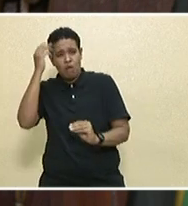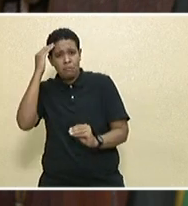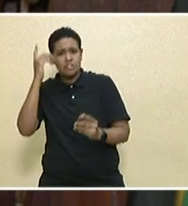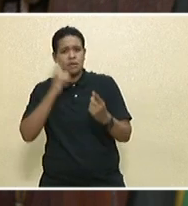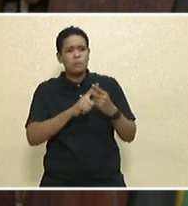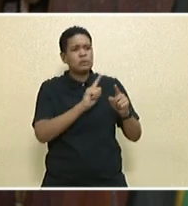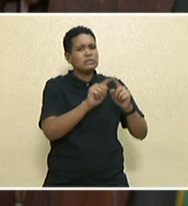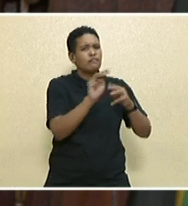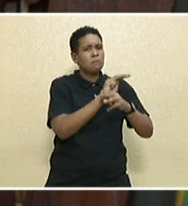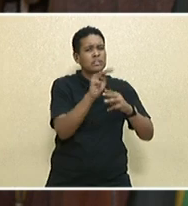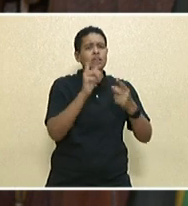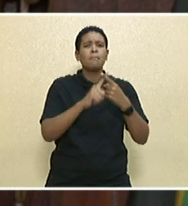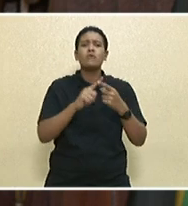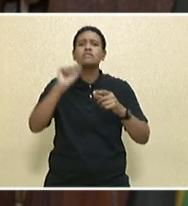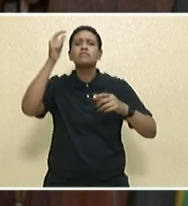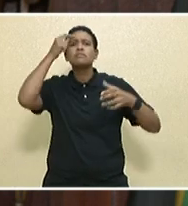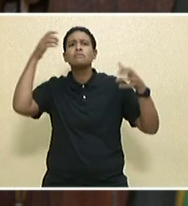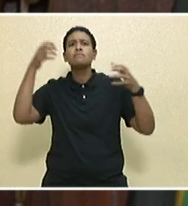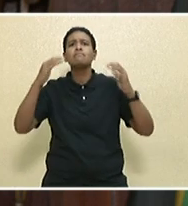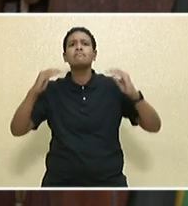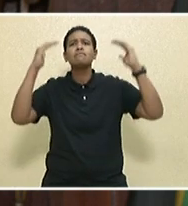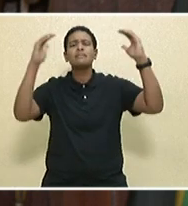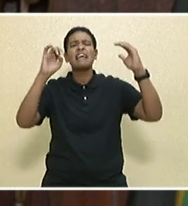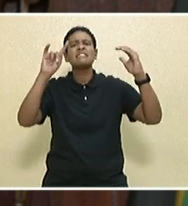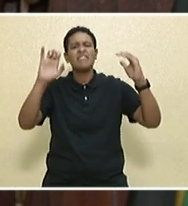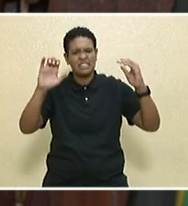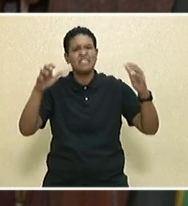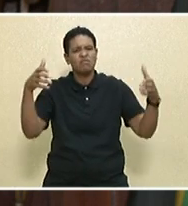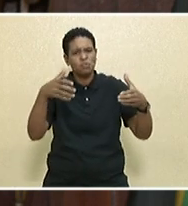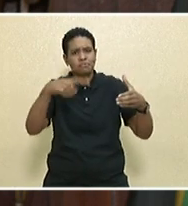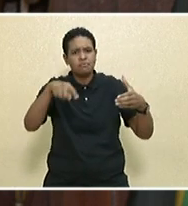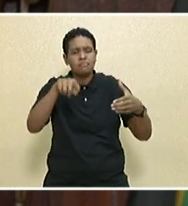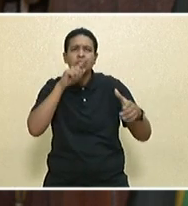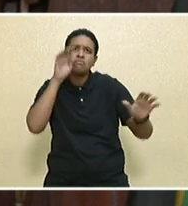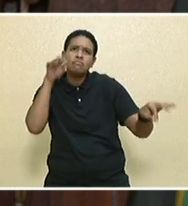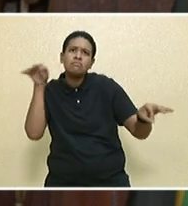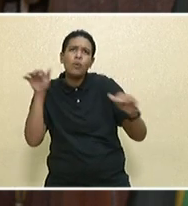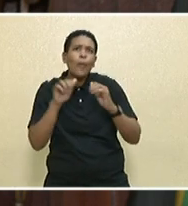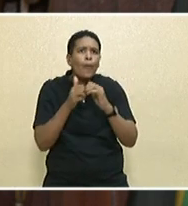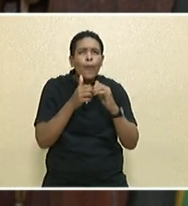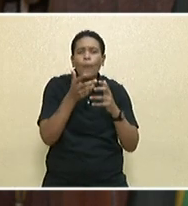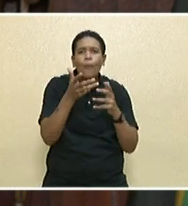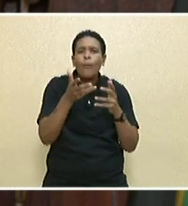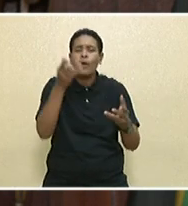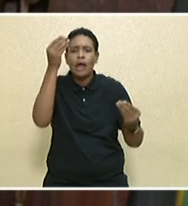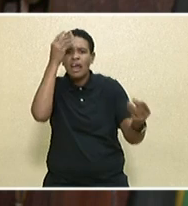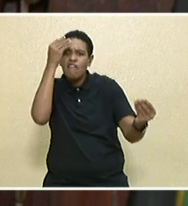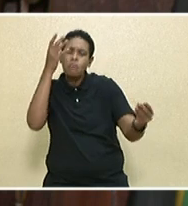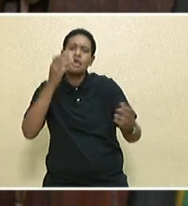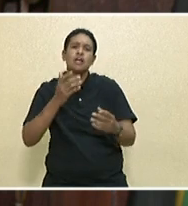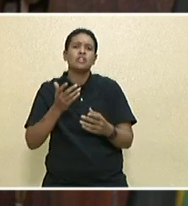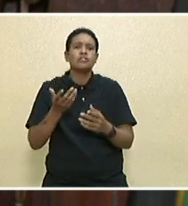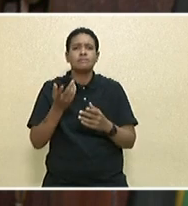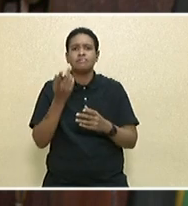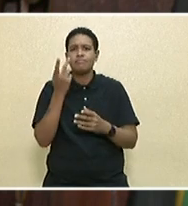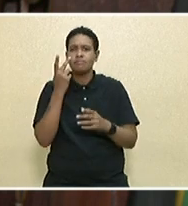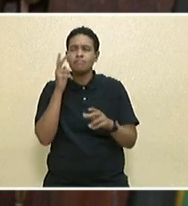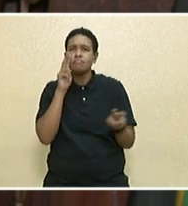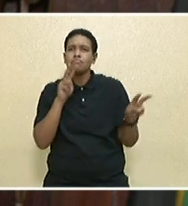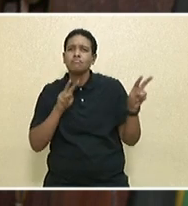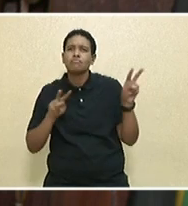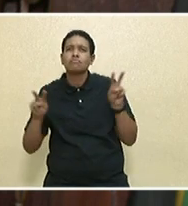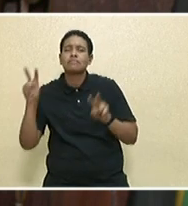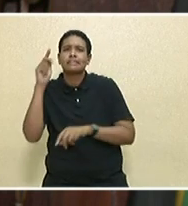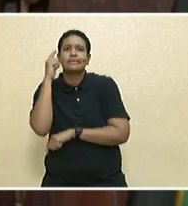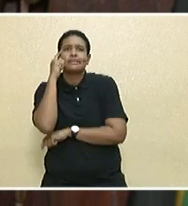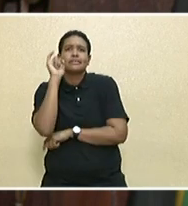our decision making, in providing us with information, with scanning the horizon for